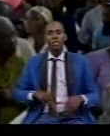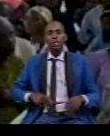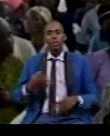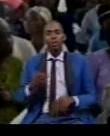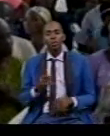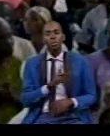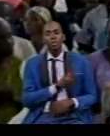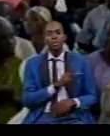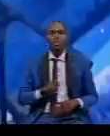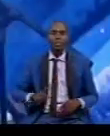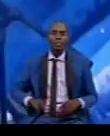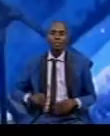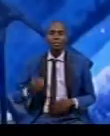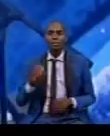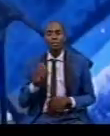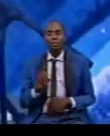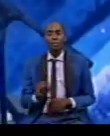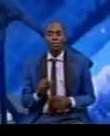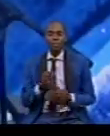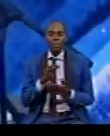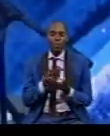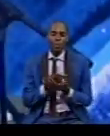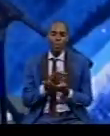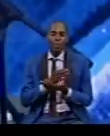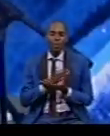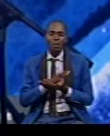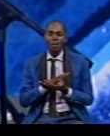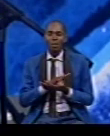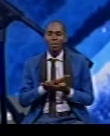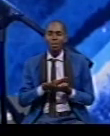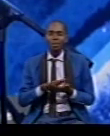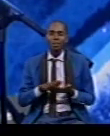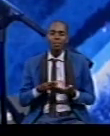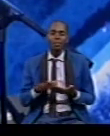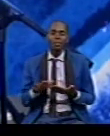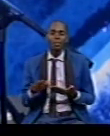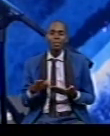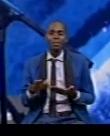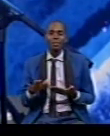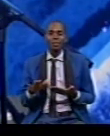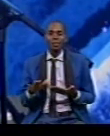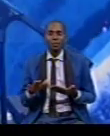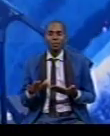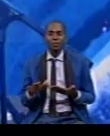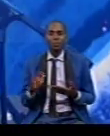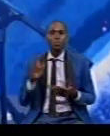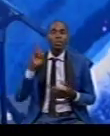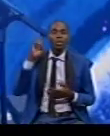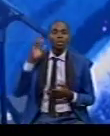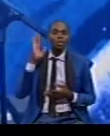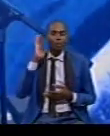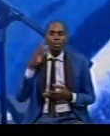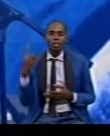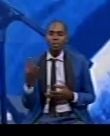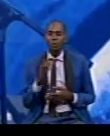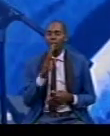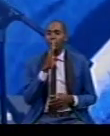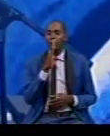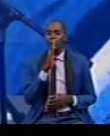That pile, you're healed in Jesus' name. Now, Lord,